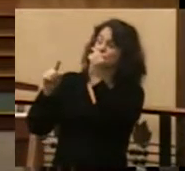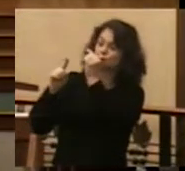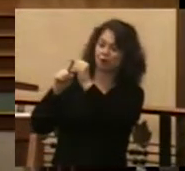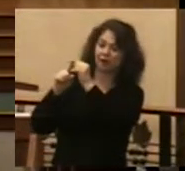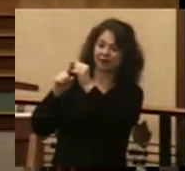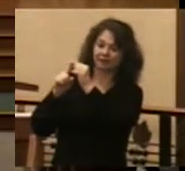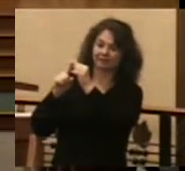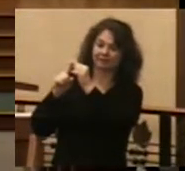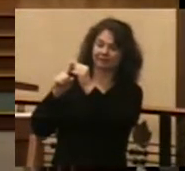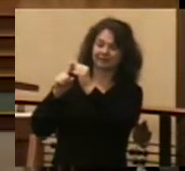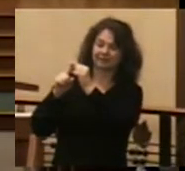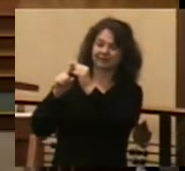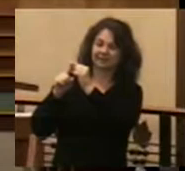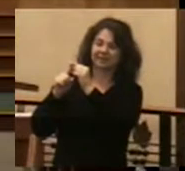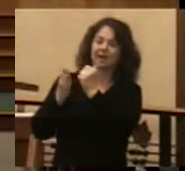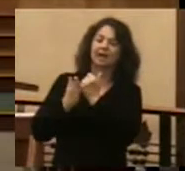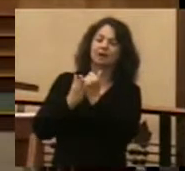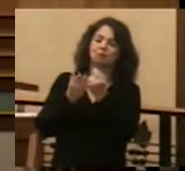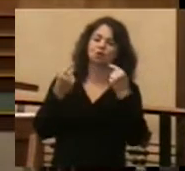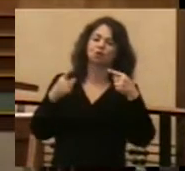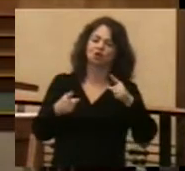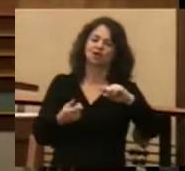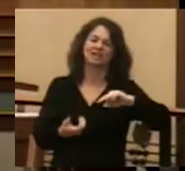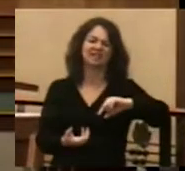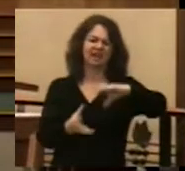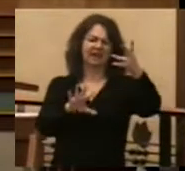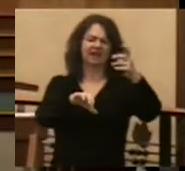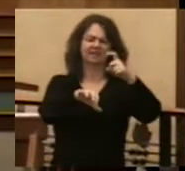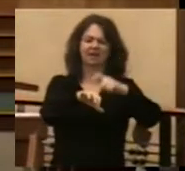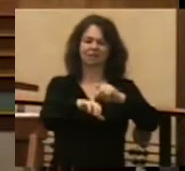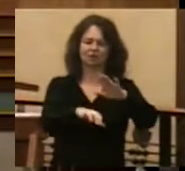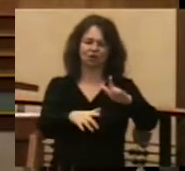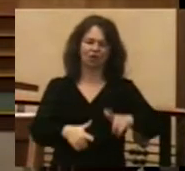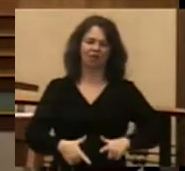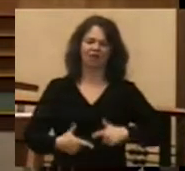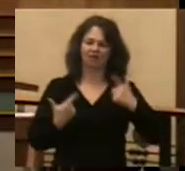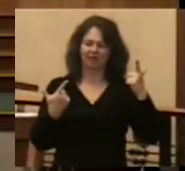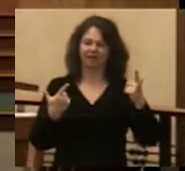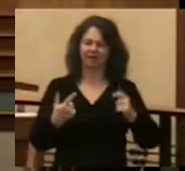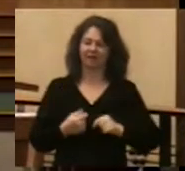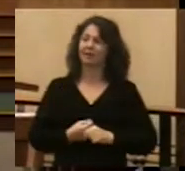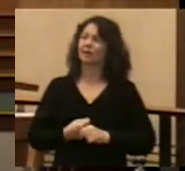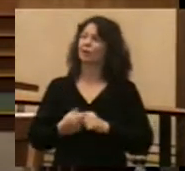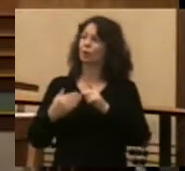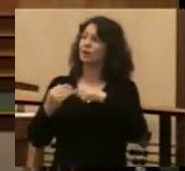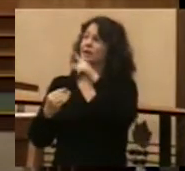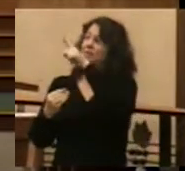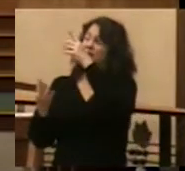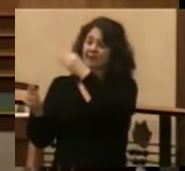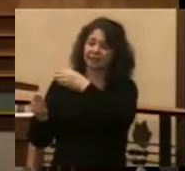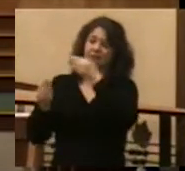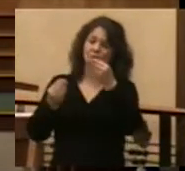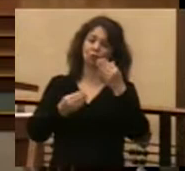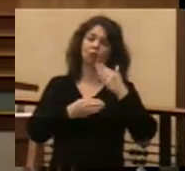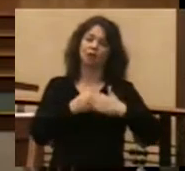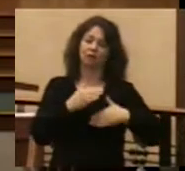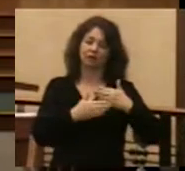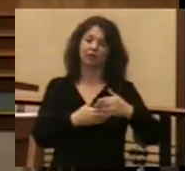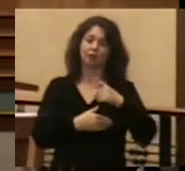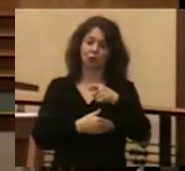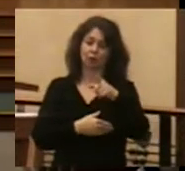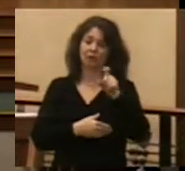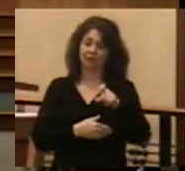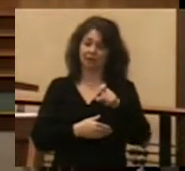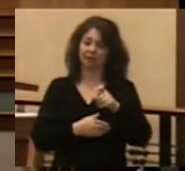spoken into the chaos or the exilic moments in your life and offered you the comfort that you needed to